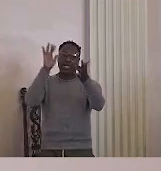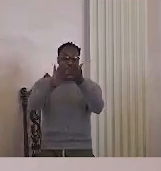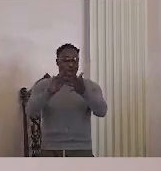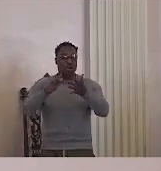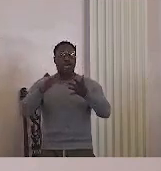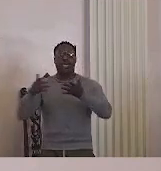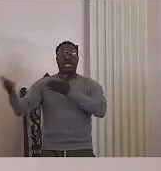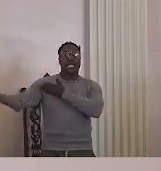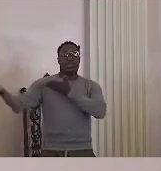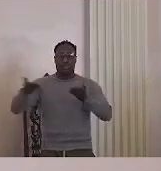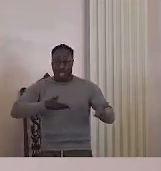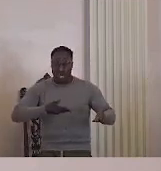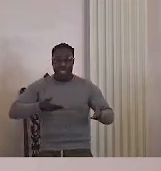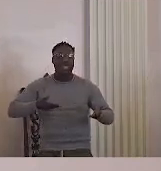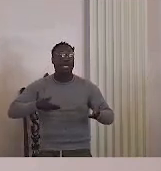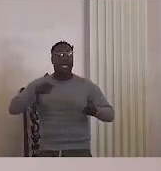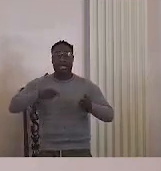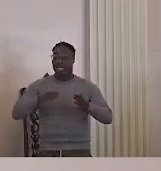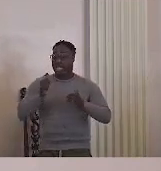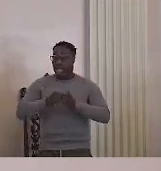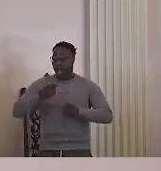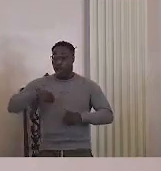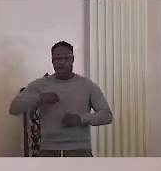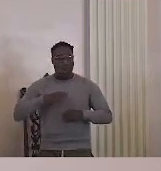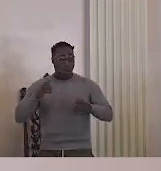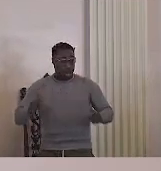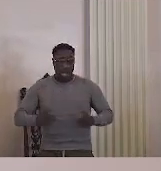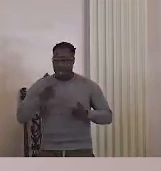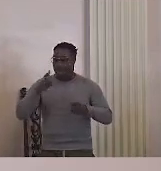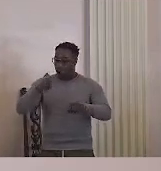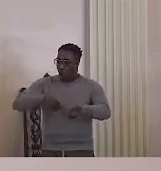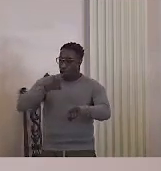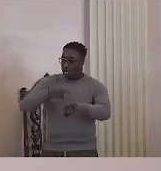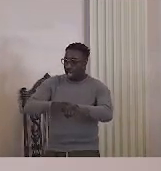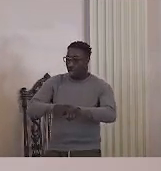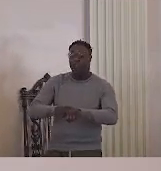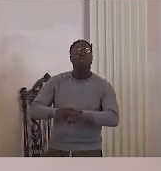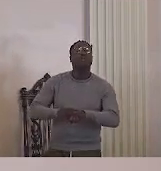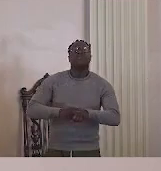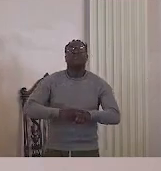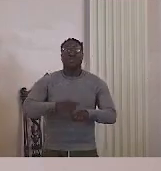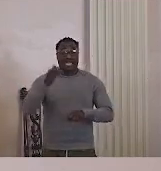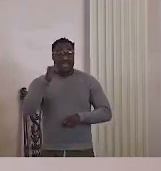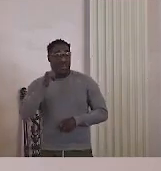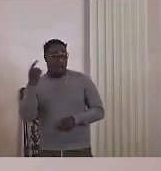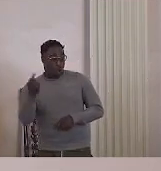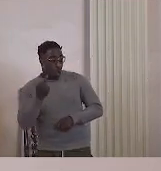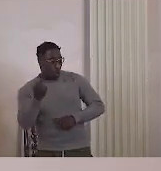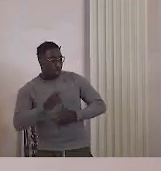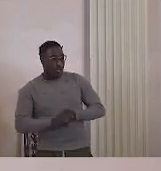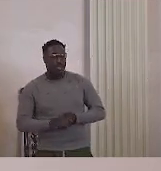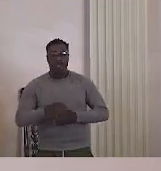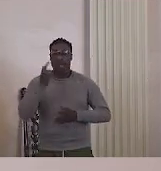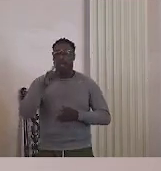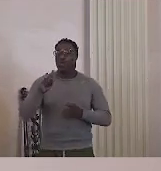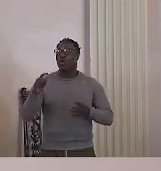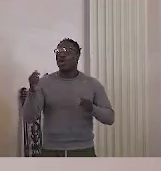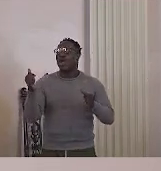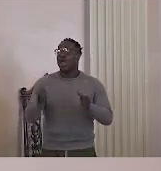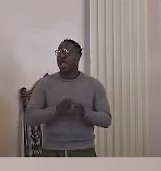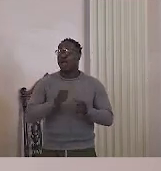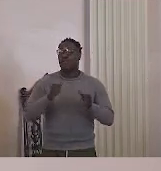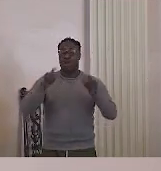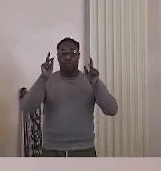in. And this is how we are going to live for a long time, and yet not always. For every gardener